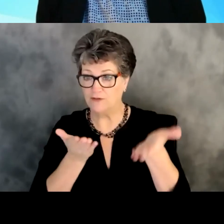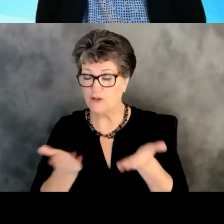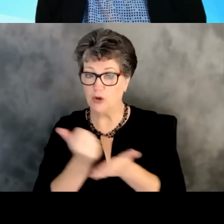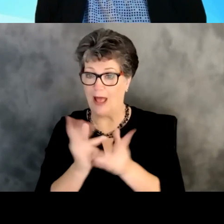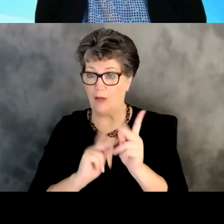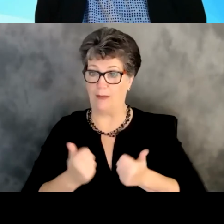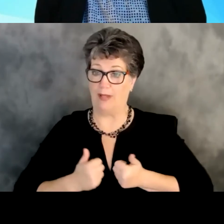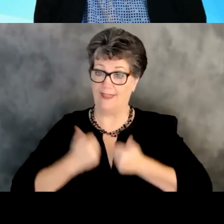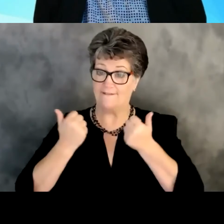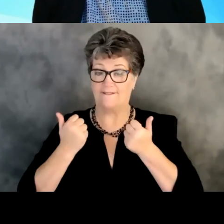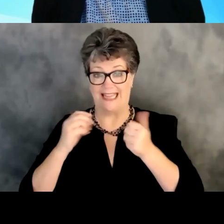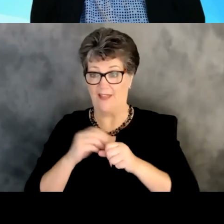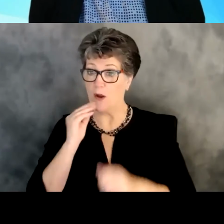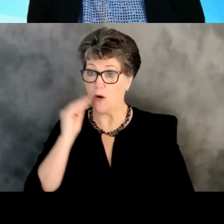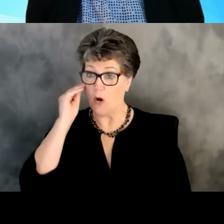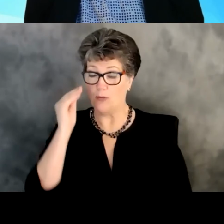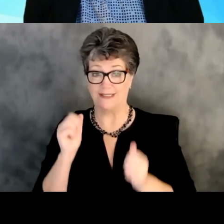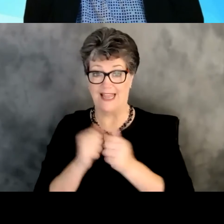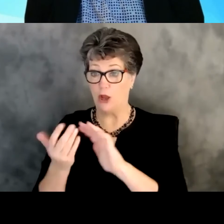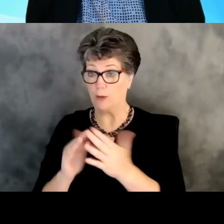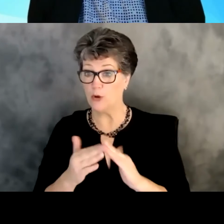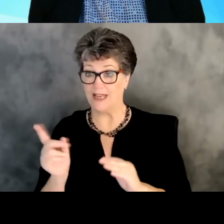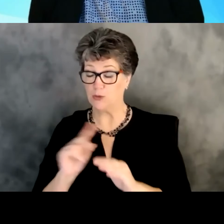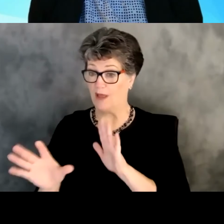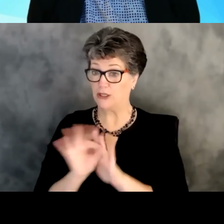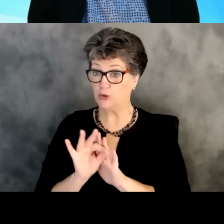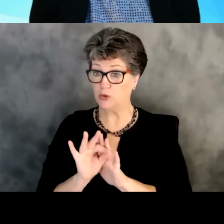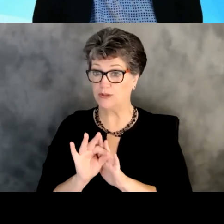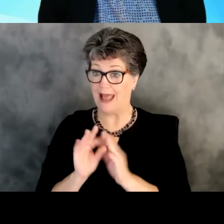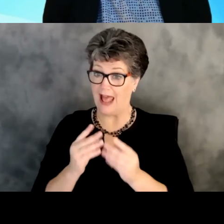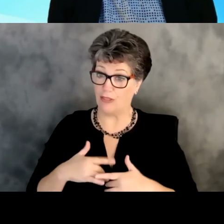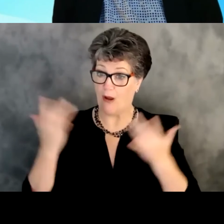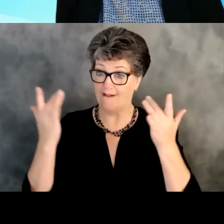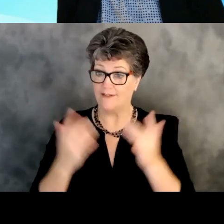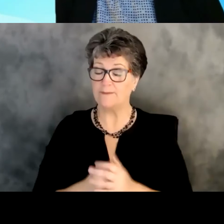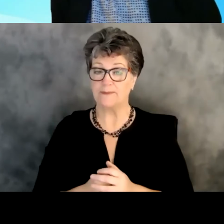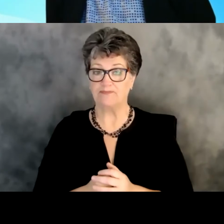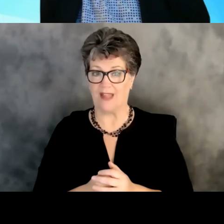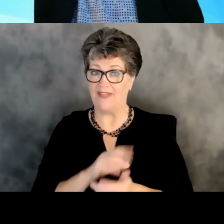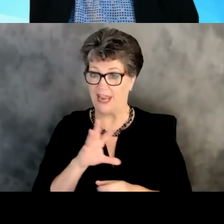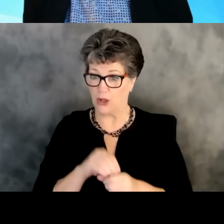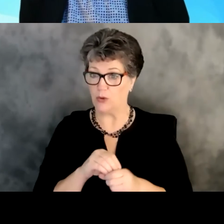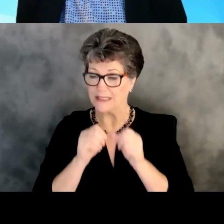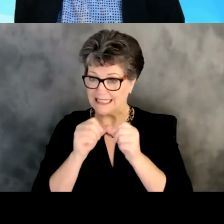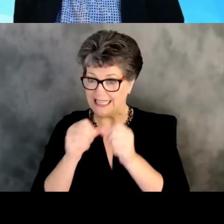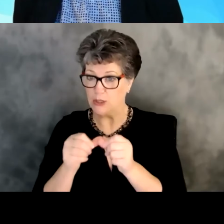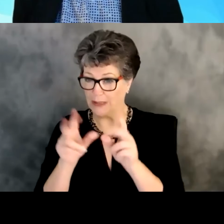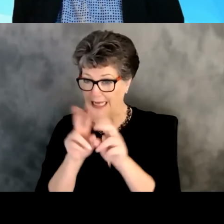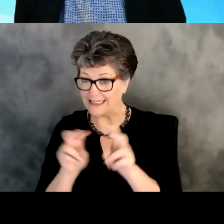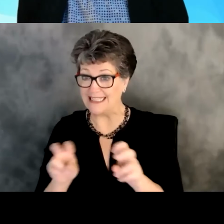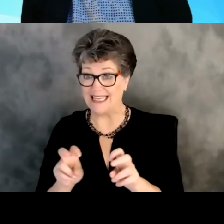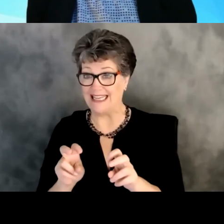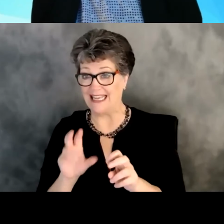people live in their homes, in their communities, where they choose and thrive. And that does include continually assessing your